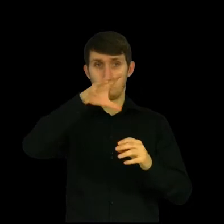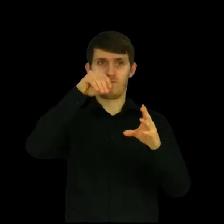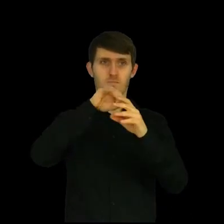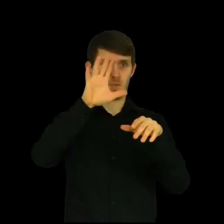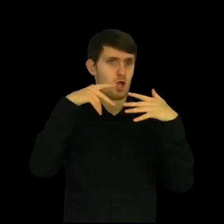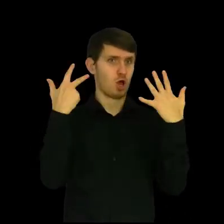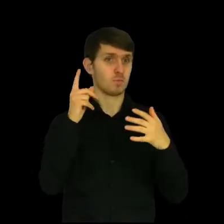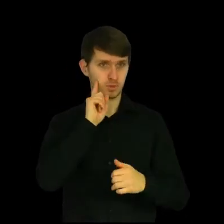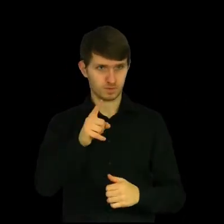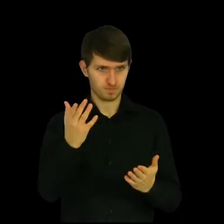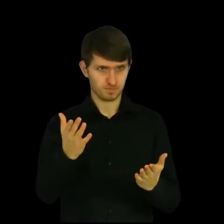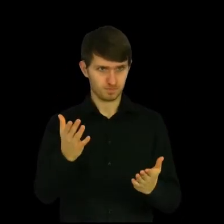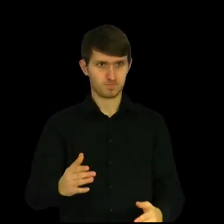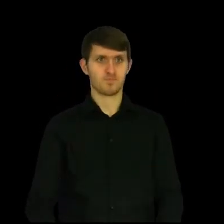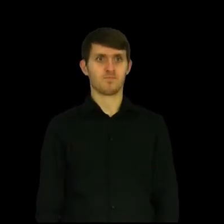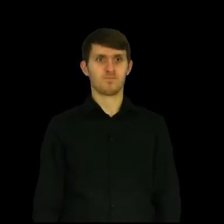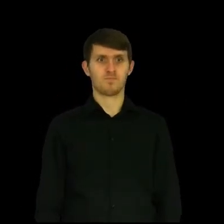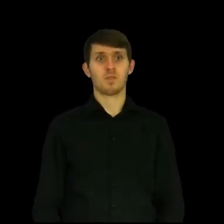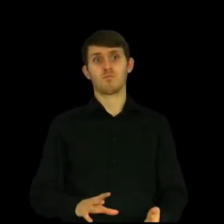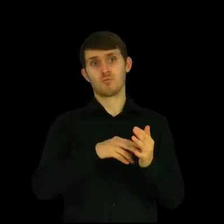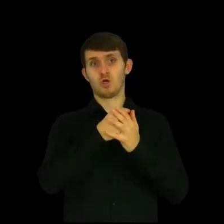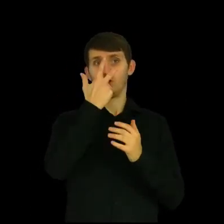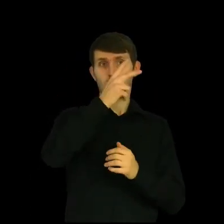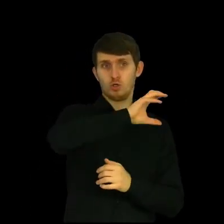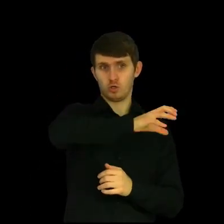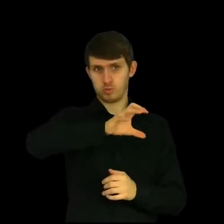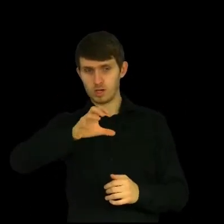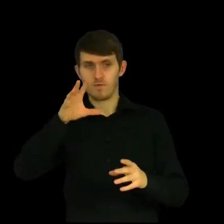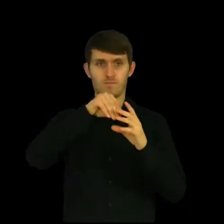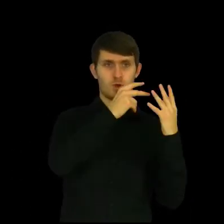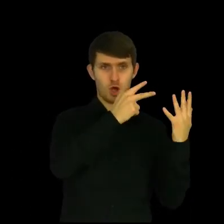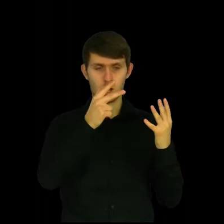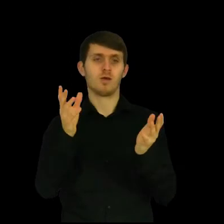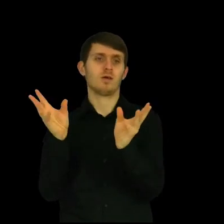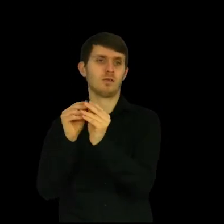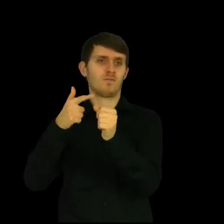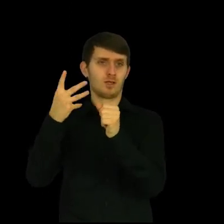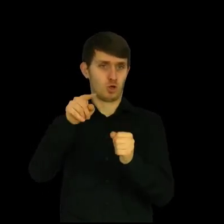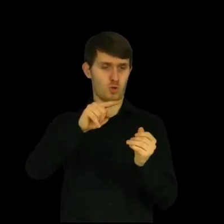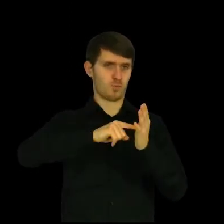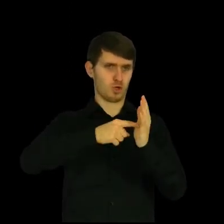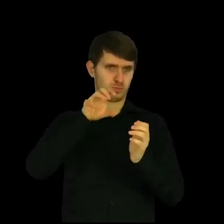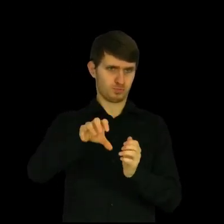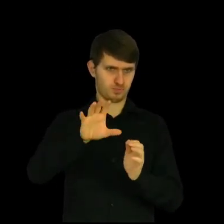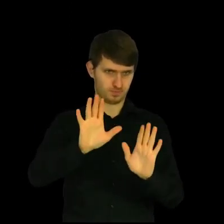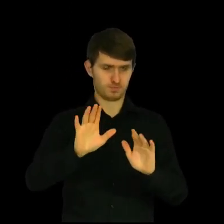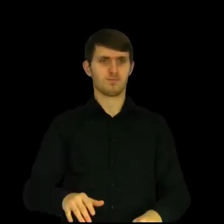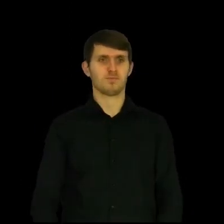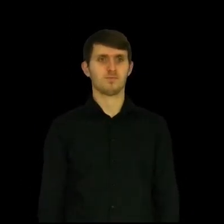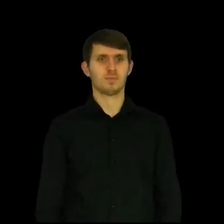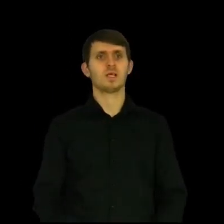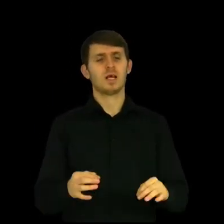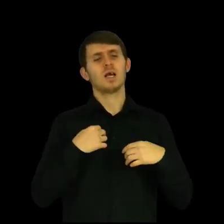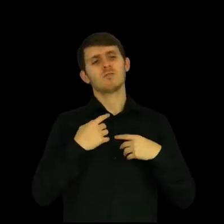groups. We got 8 in each group, or you could say 3 equal groups of 8 is equal to